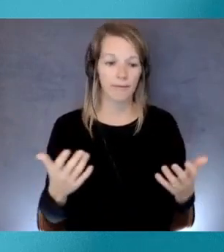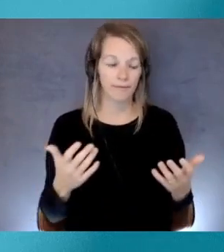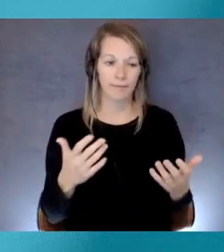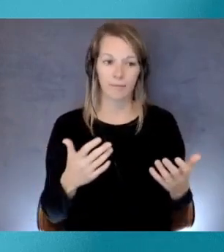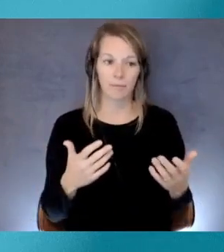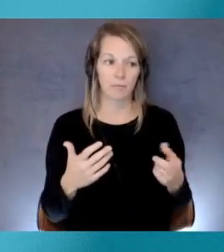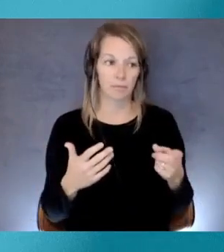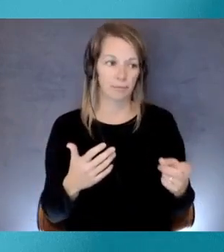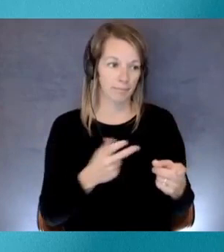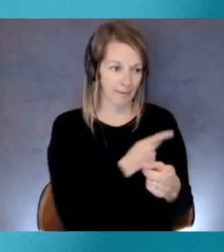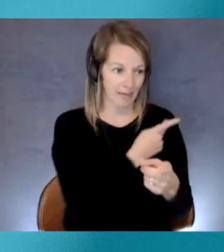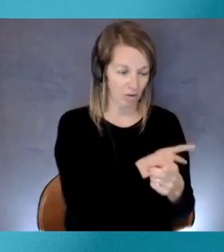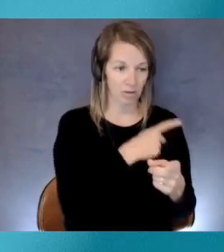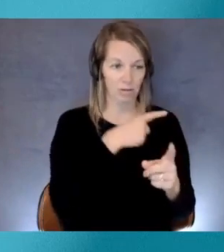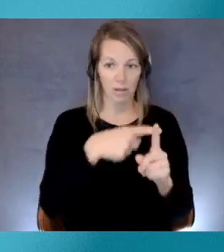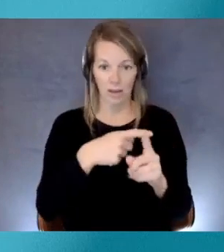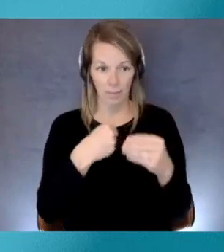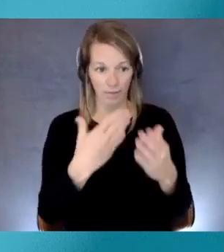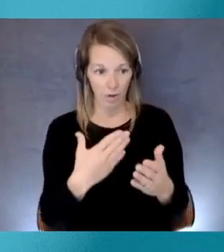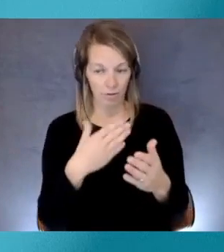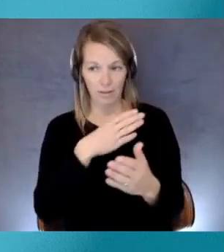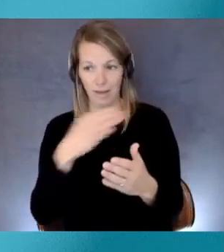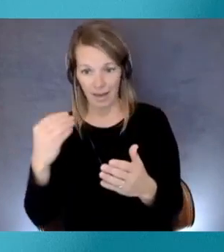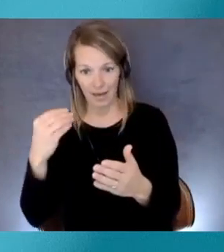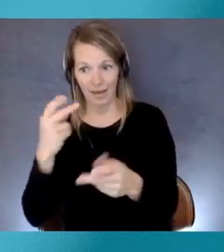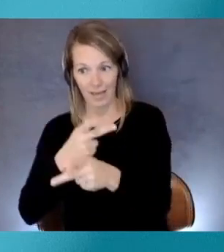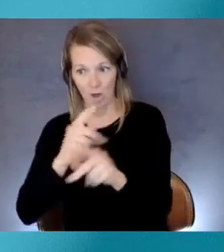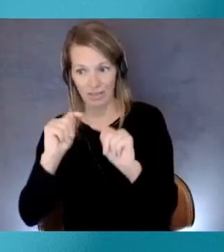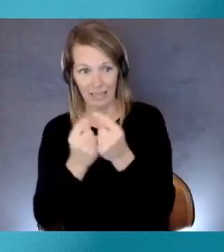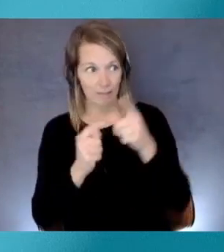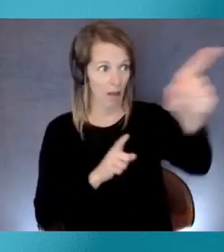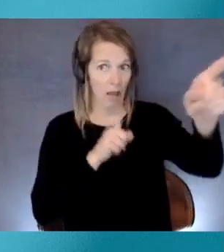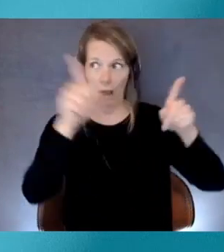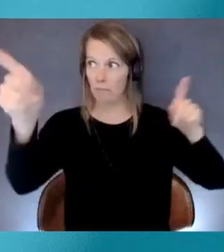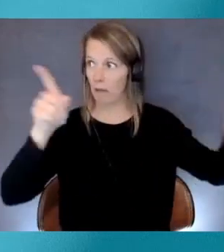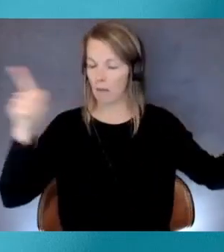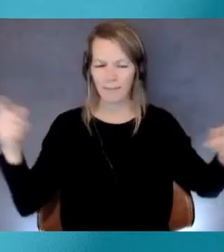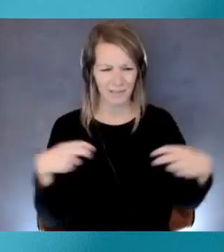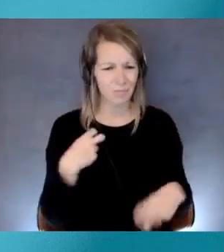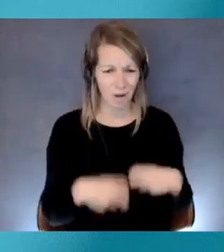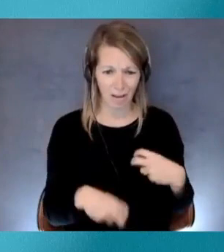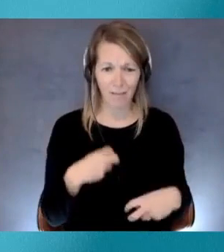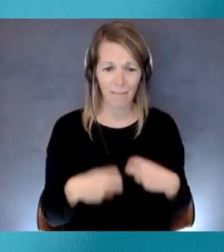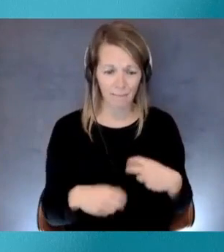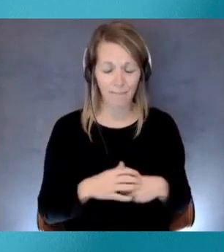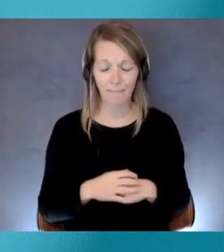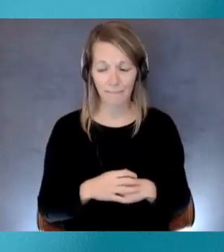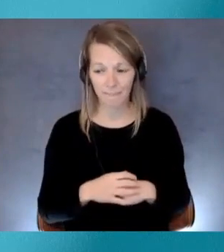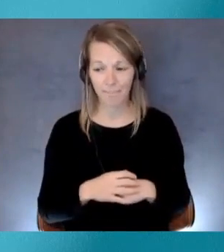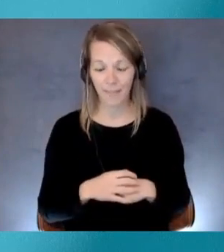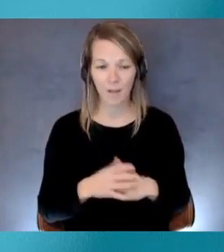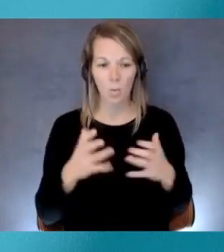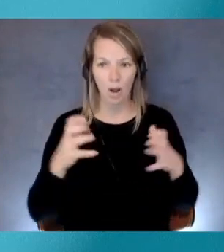patients and their providers and their care team all in the same place is a problem. Like, and I think that the more that we can